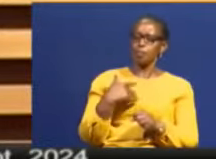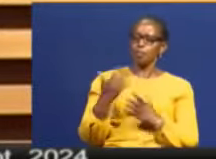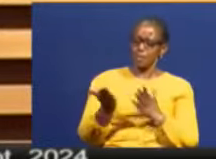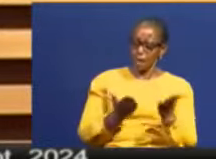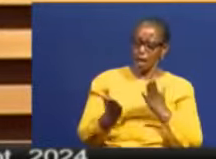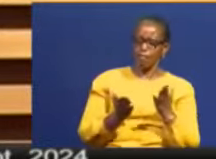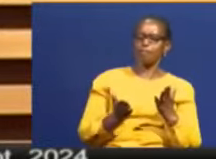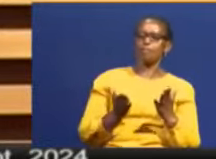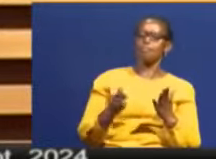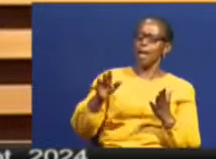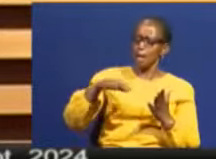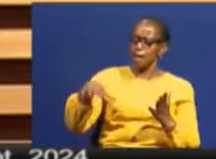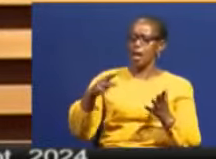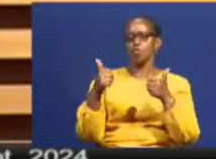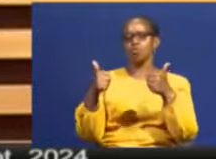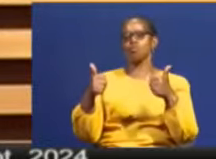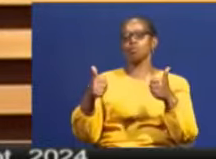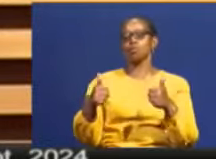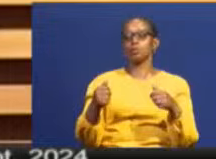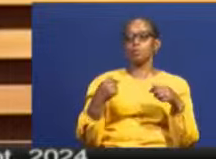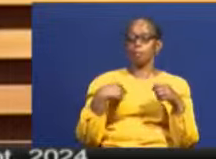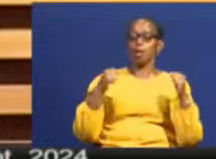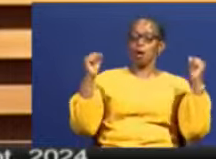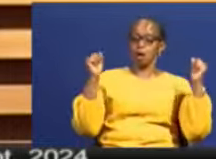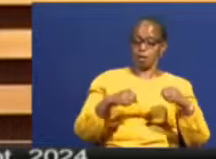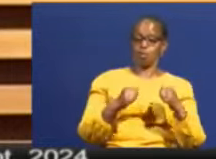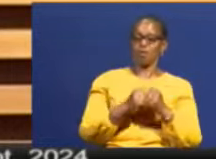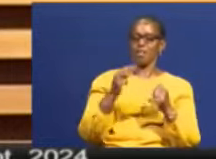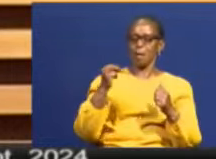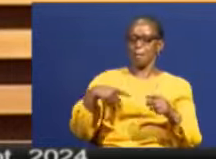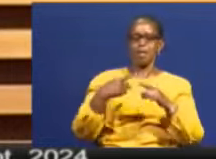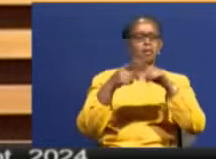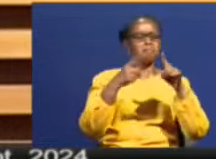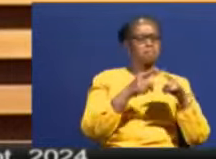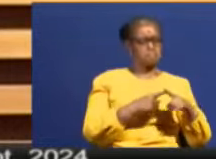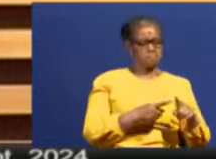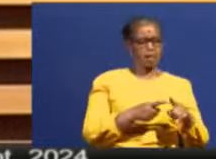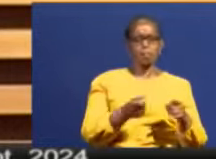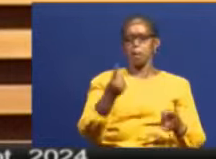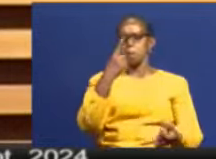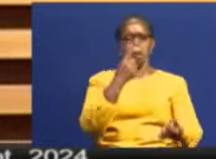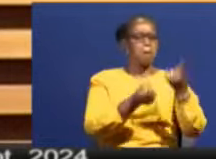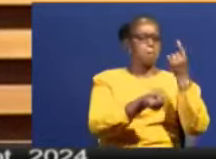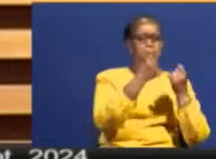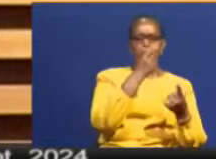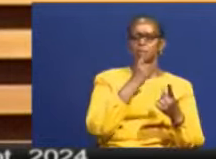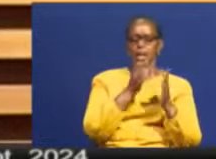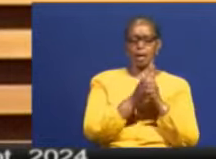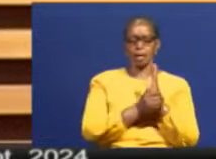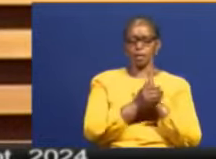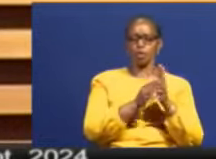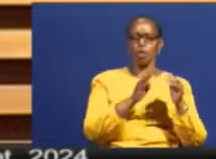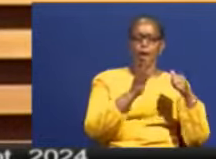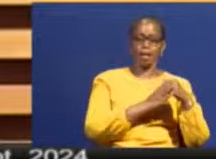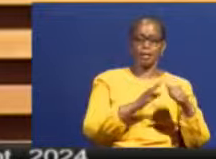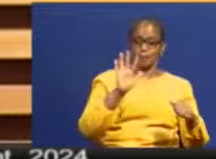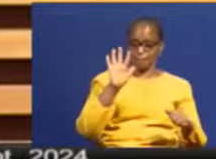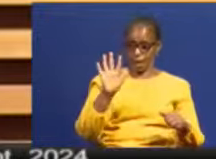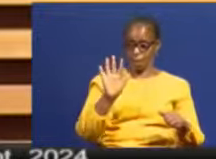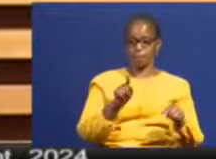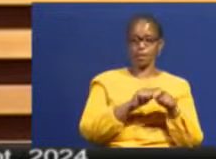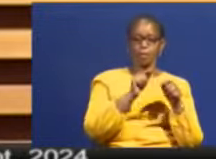So, Madam Speaker, I would want to agree with all the members who are saying that Article 95 and 96 allows